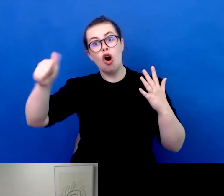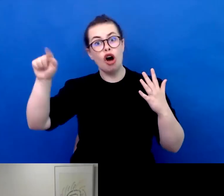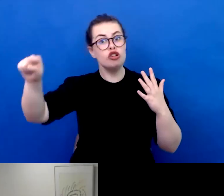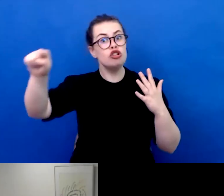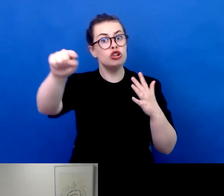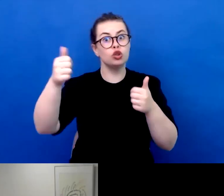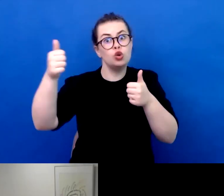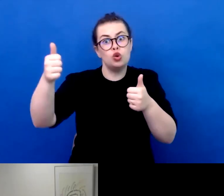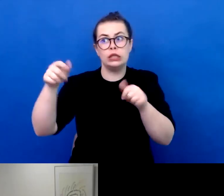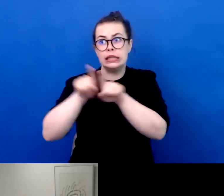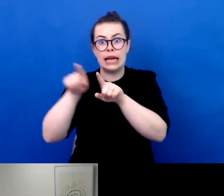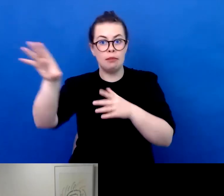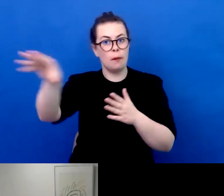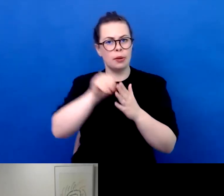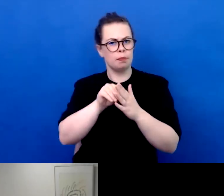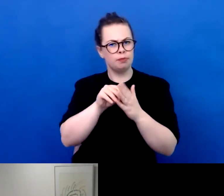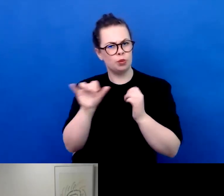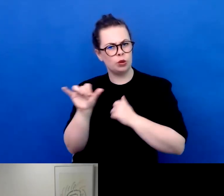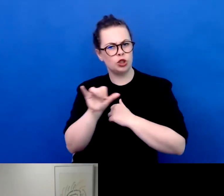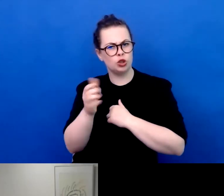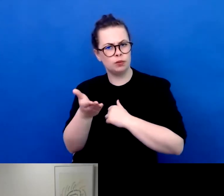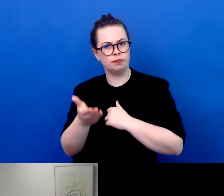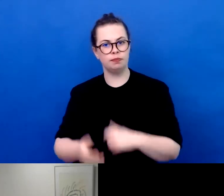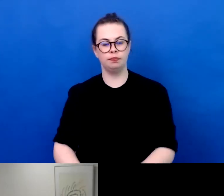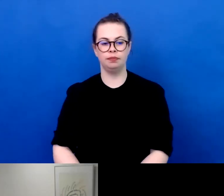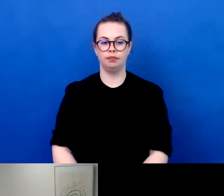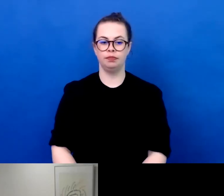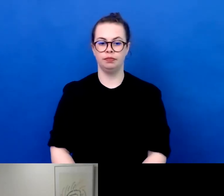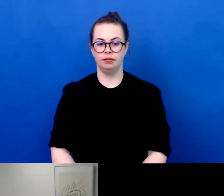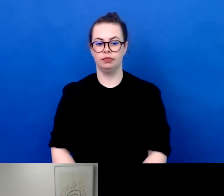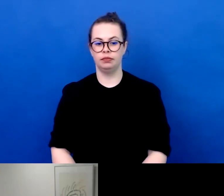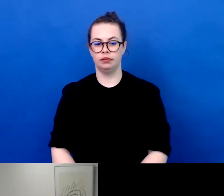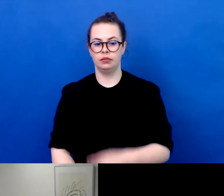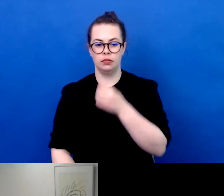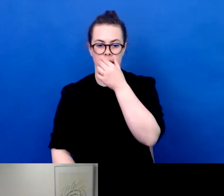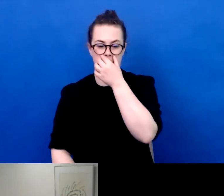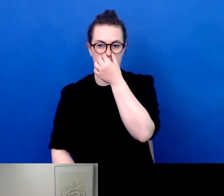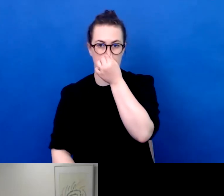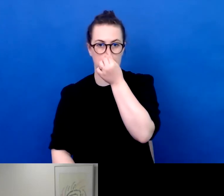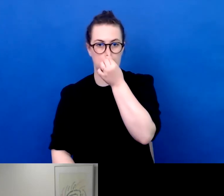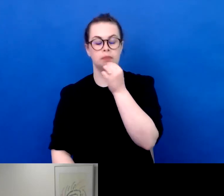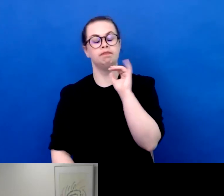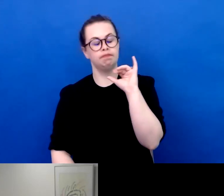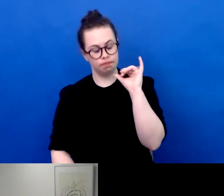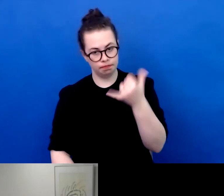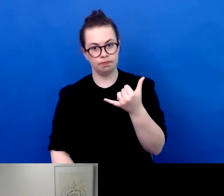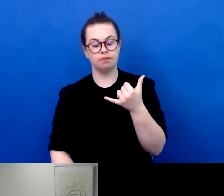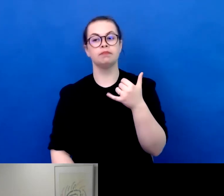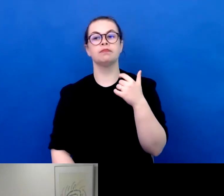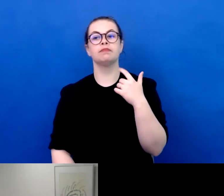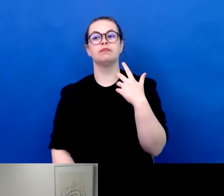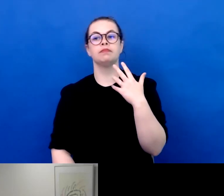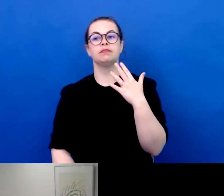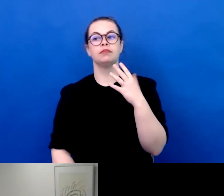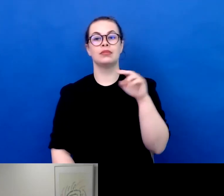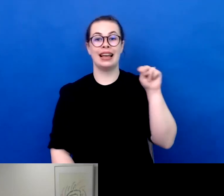studies? Thanks. Yeah, so the dissociation is between N400